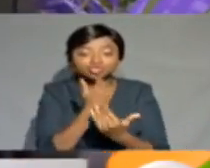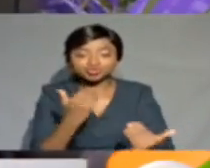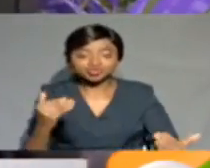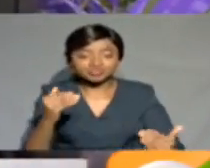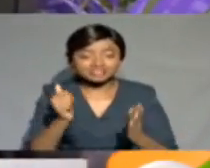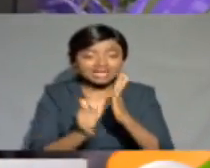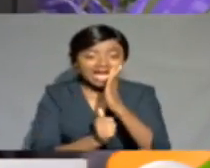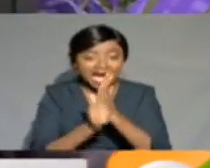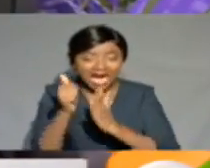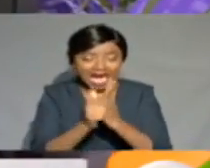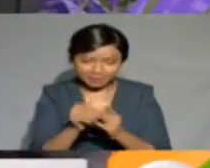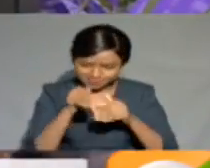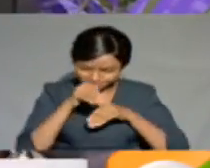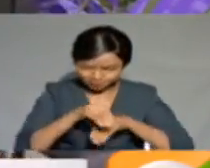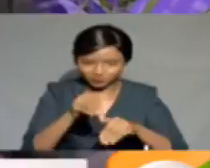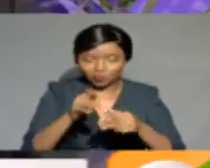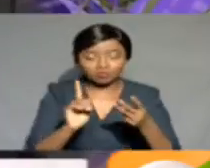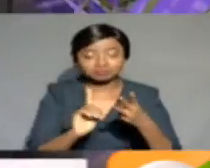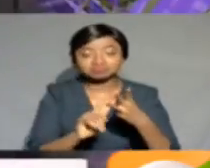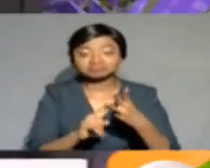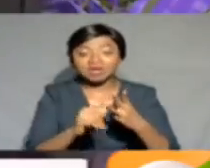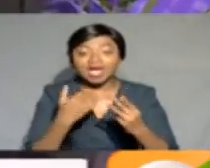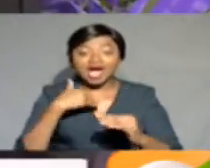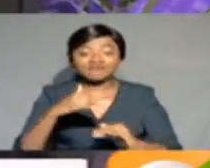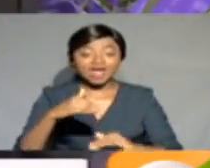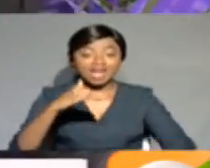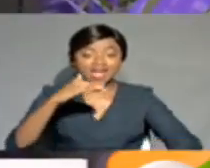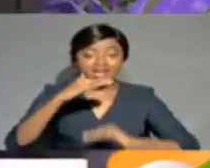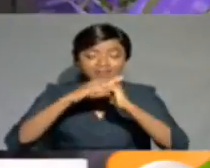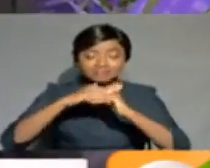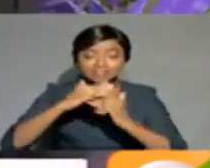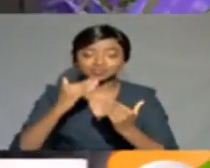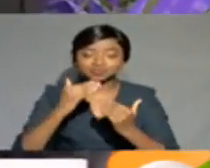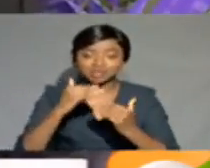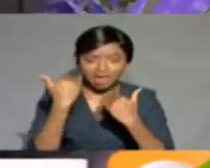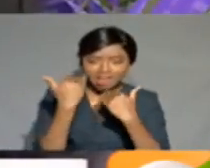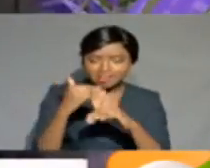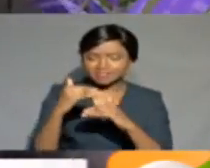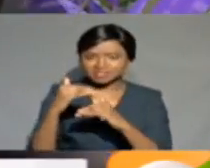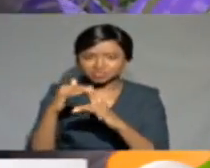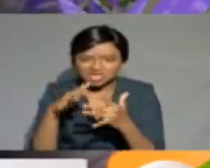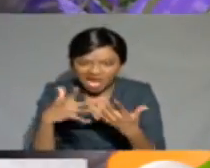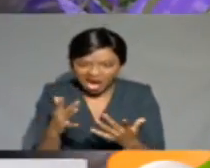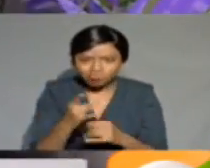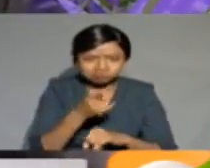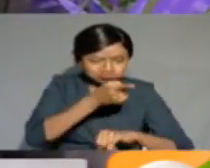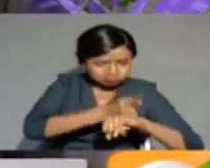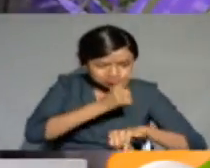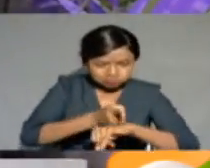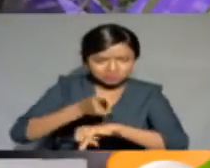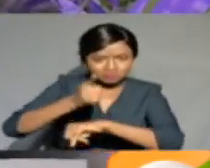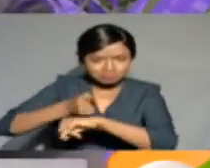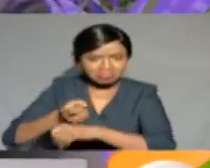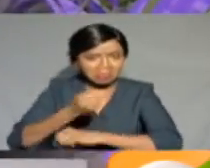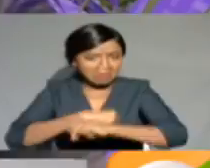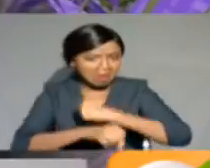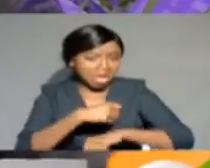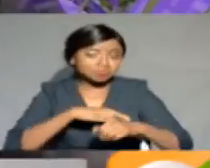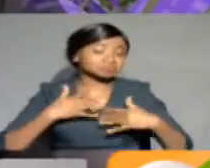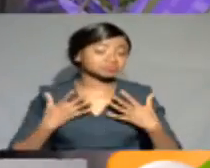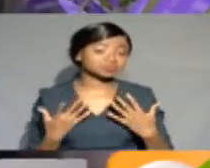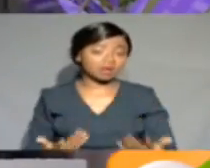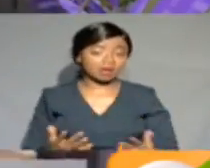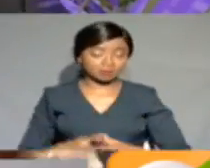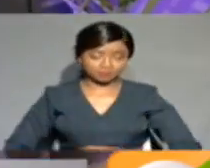which we operate through, and they have limitations, okay, even how disciplinary action can should be